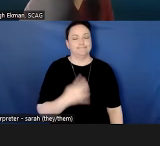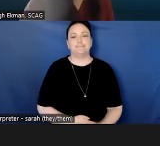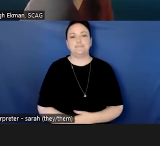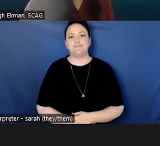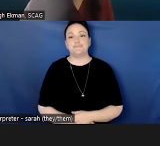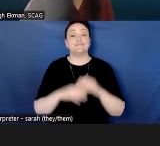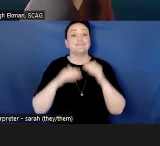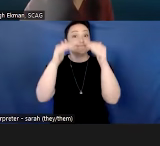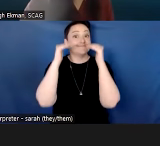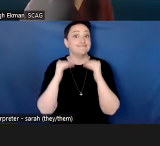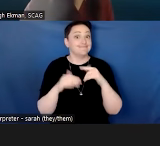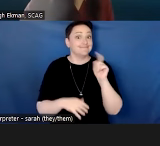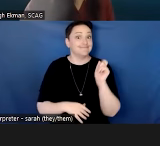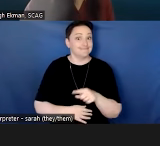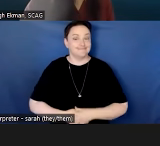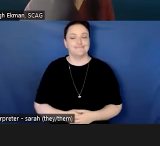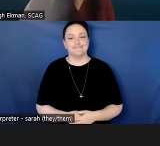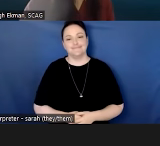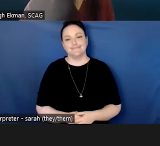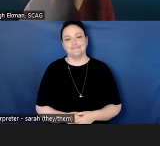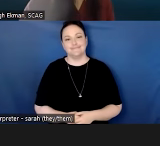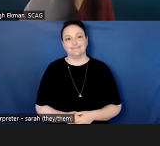Next question.